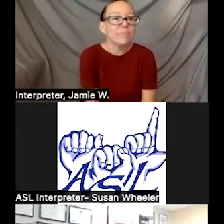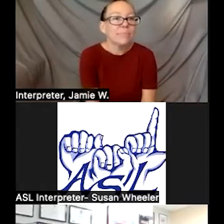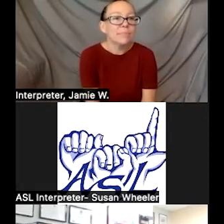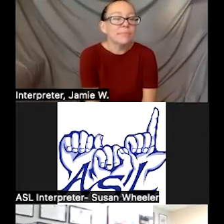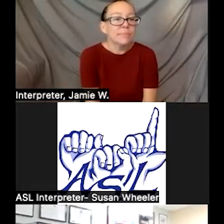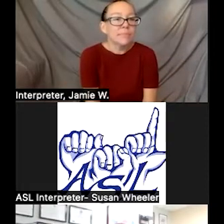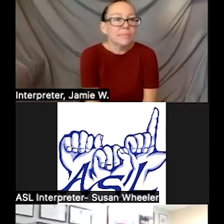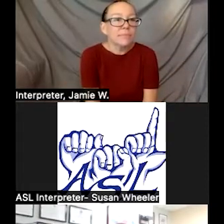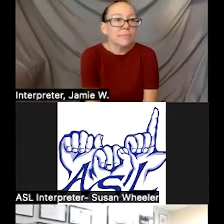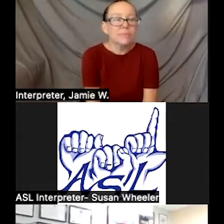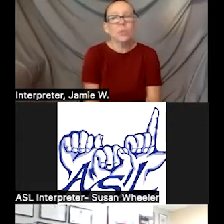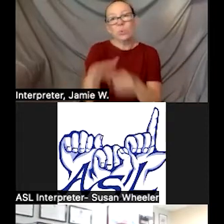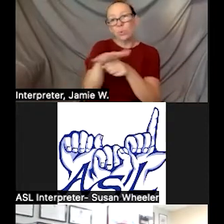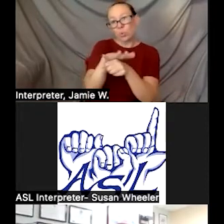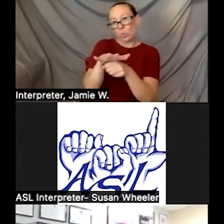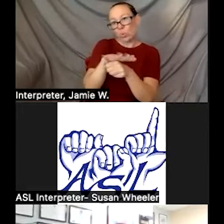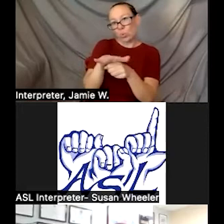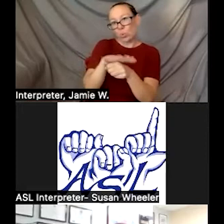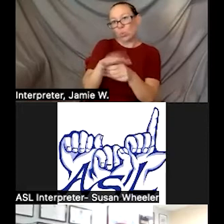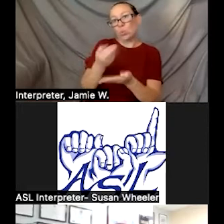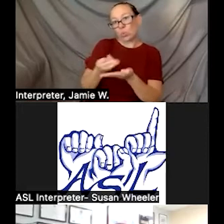Some local resources.